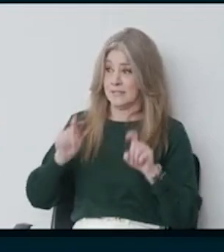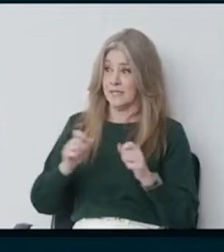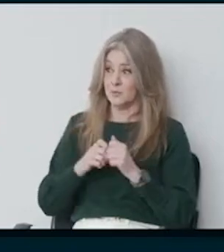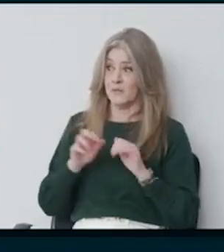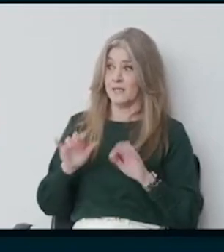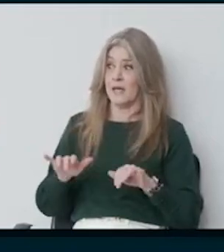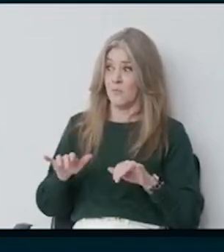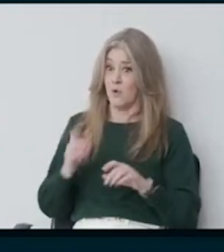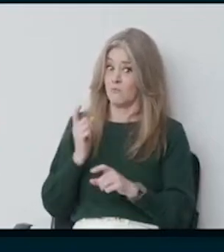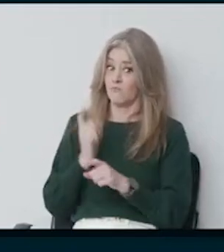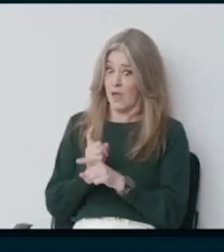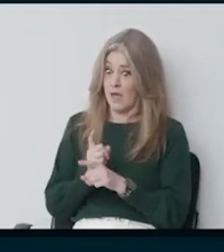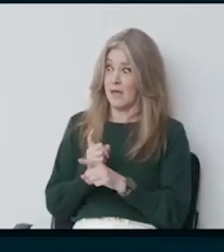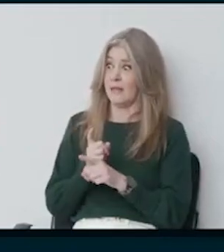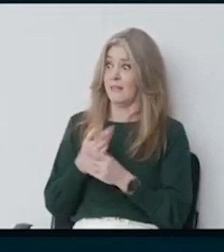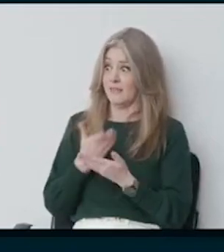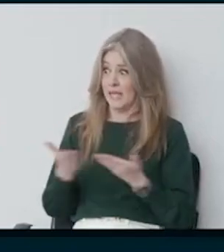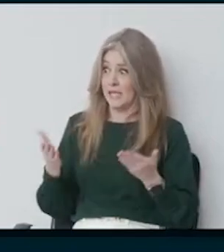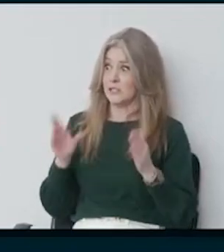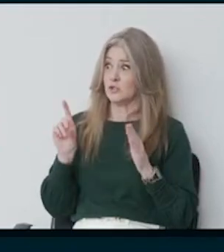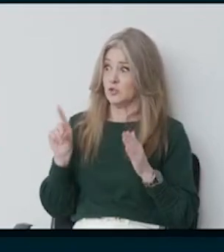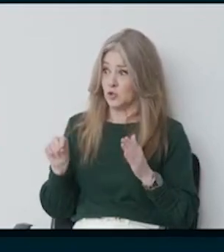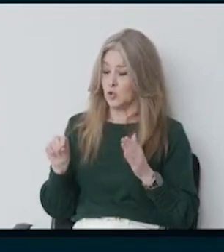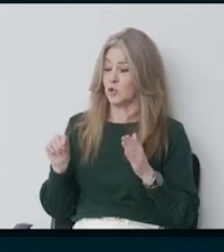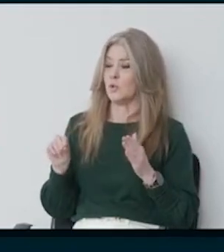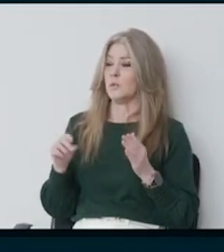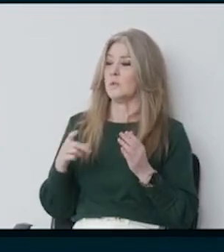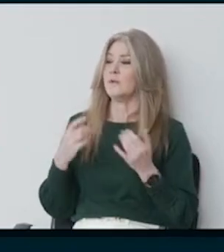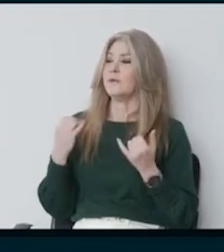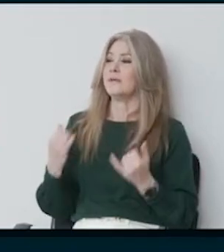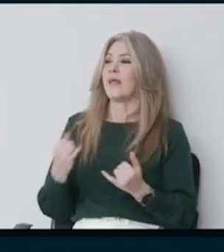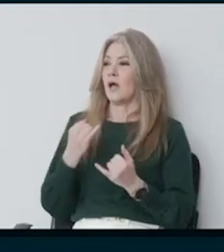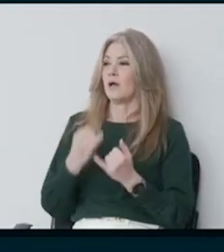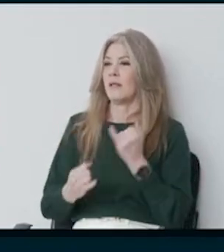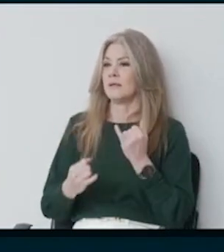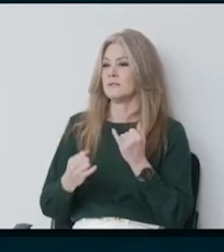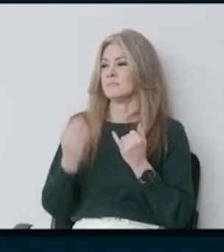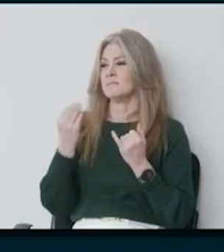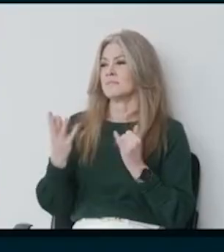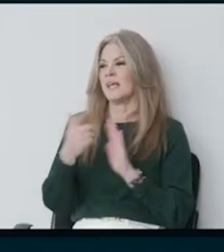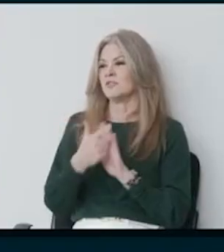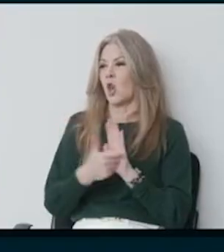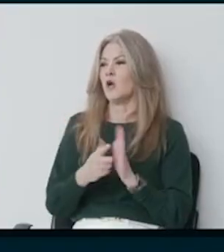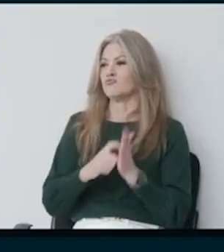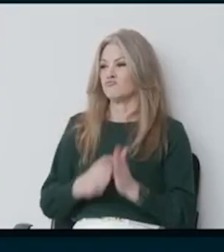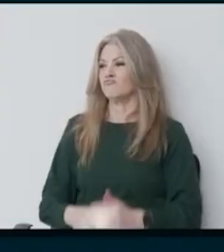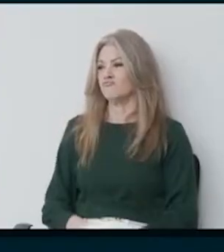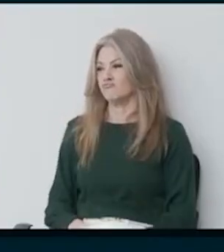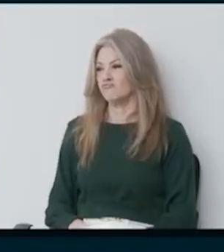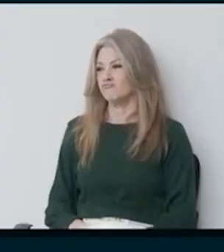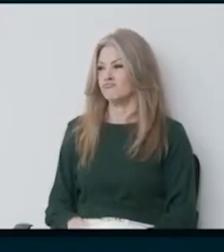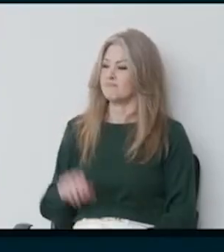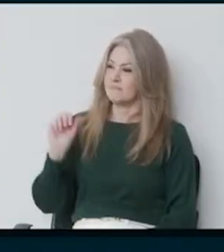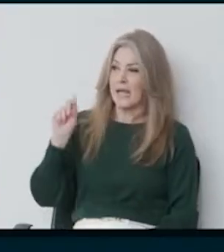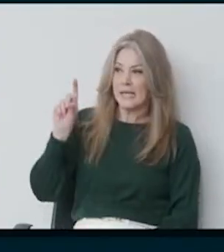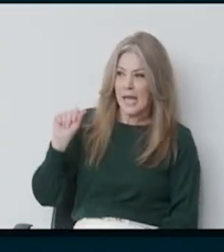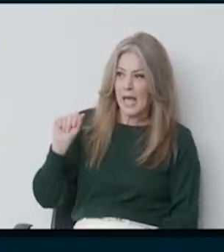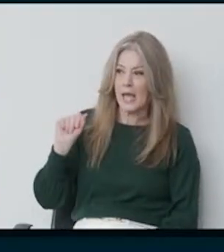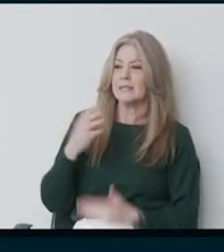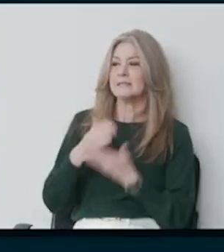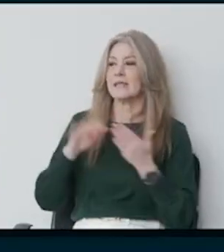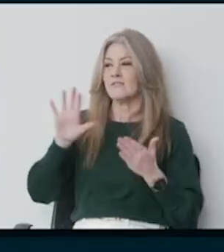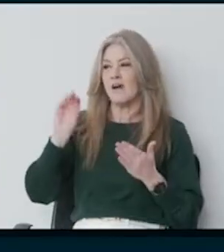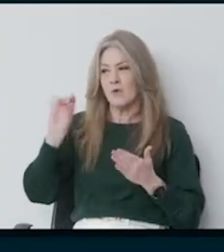do, then I'll just go to my last resort, which is it's the law. You have to do it. That's what ADA and Section 508 are